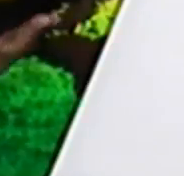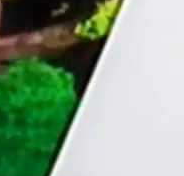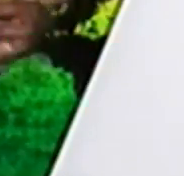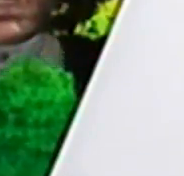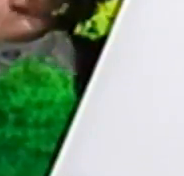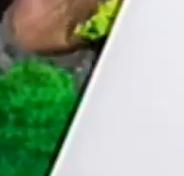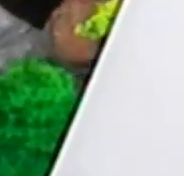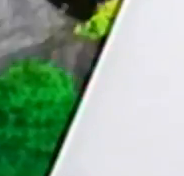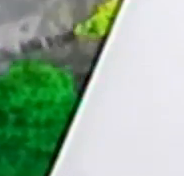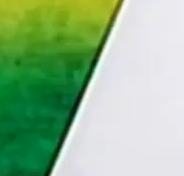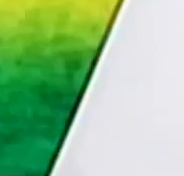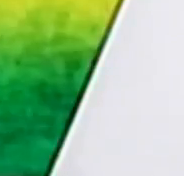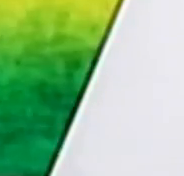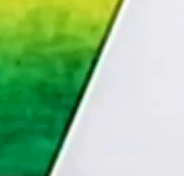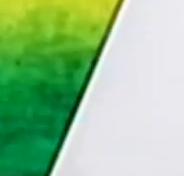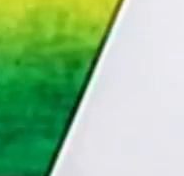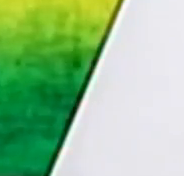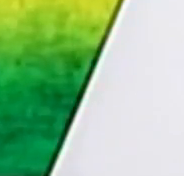Netwaje.